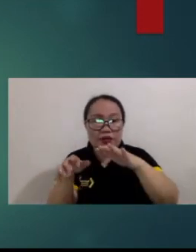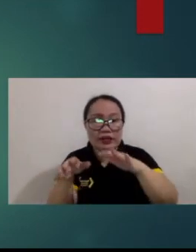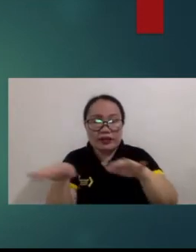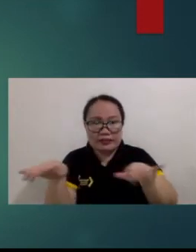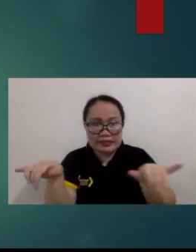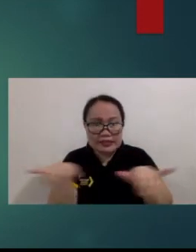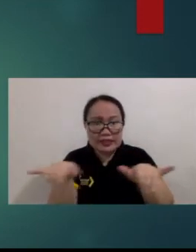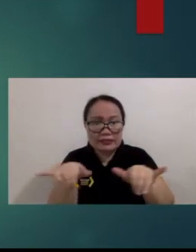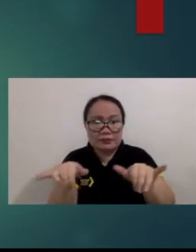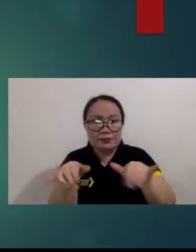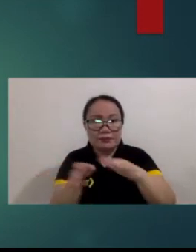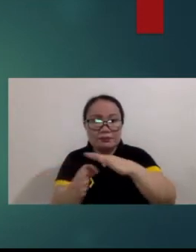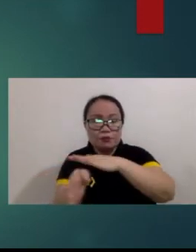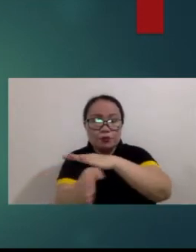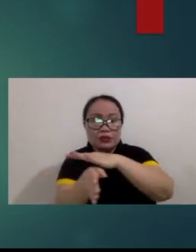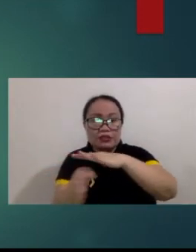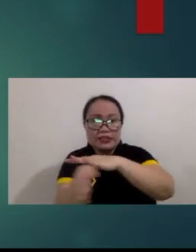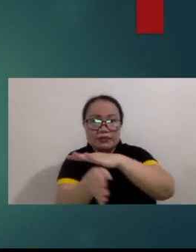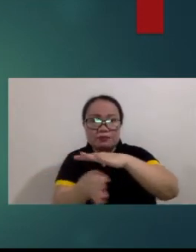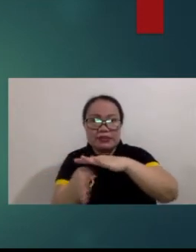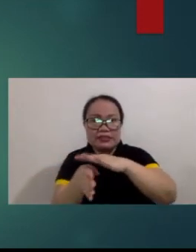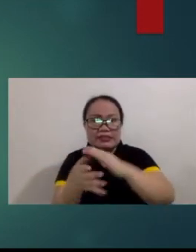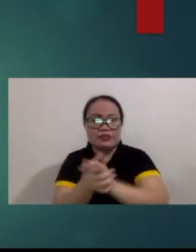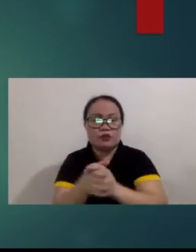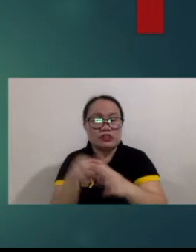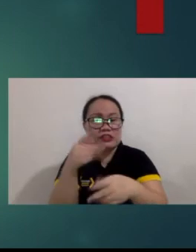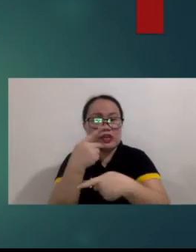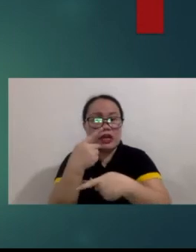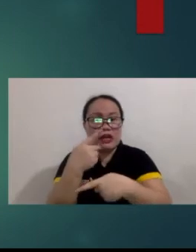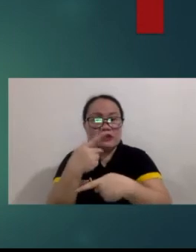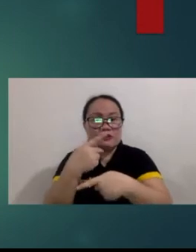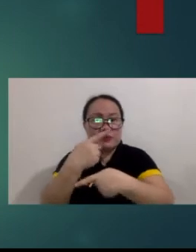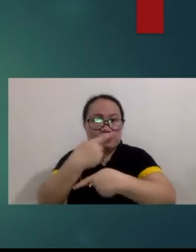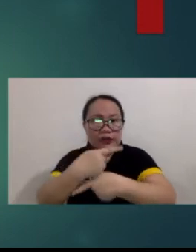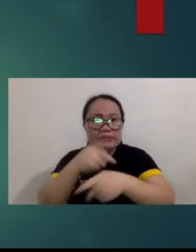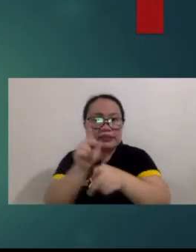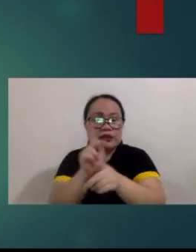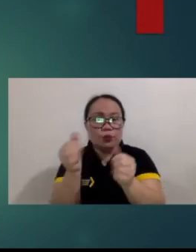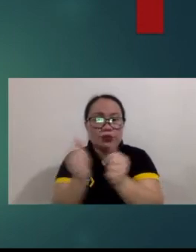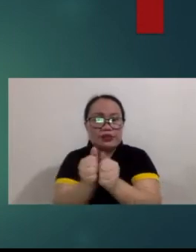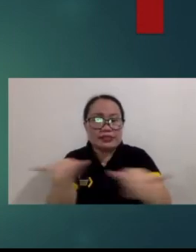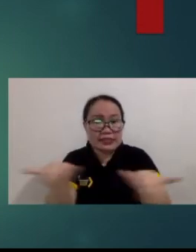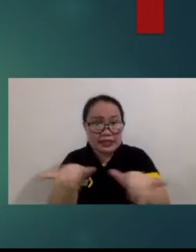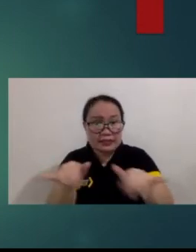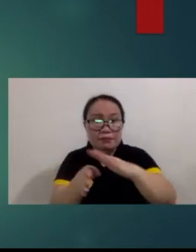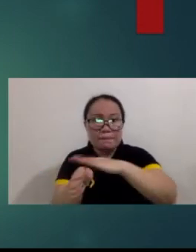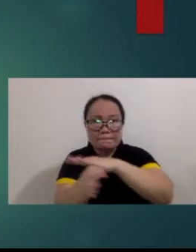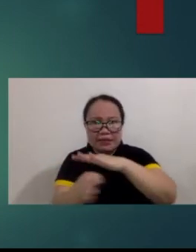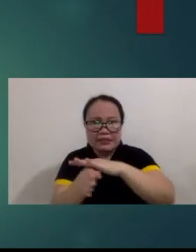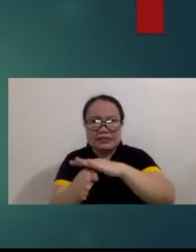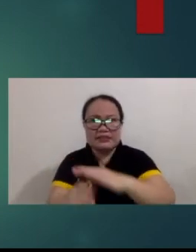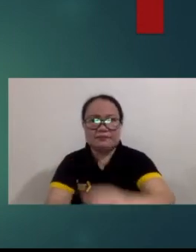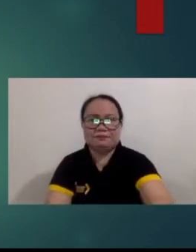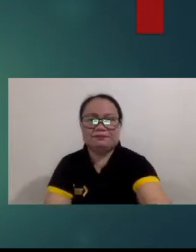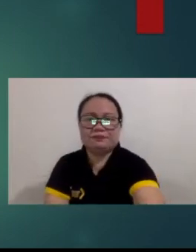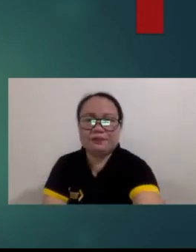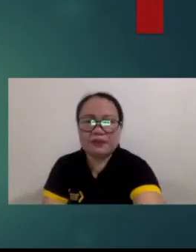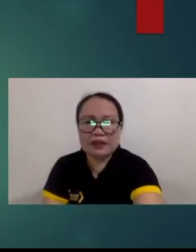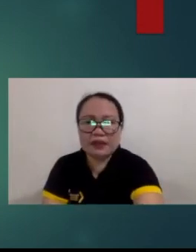of the same, with the same bases. So this means product with the same